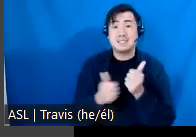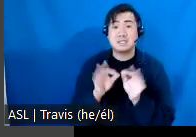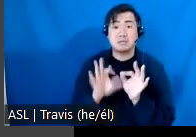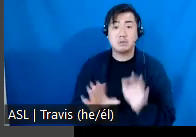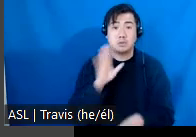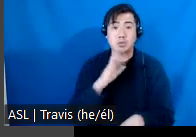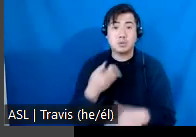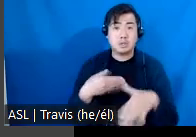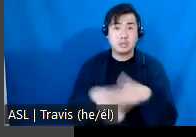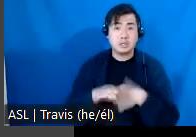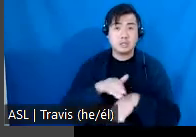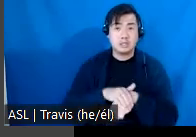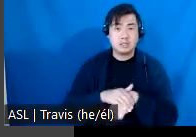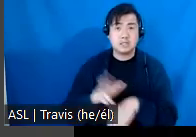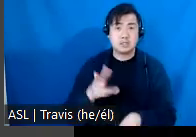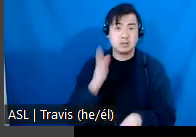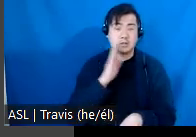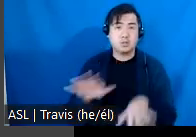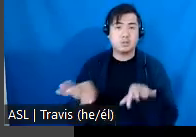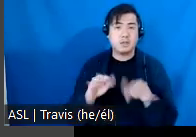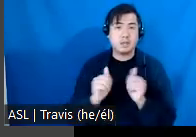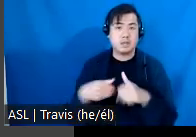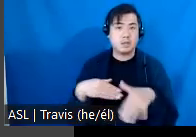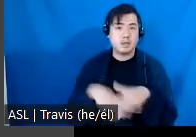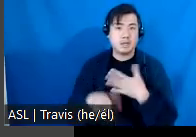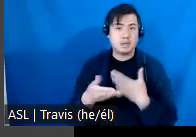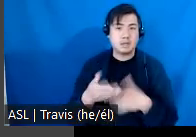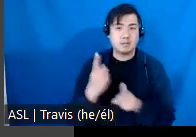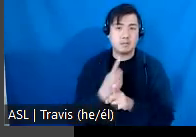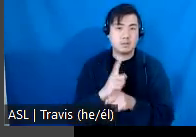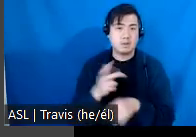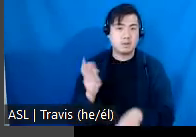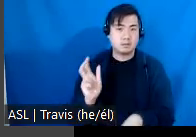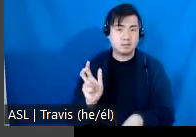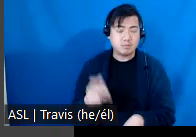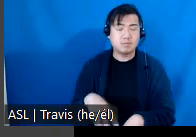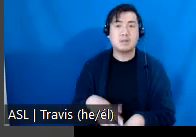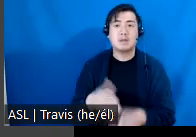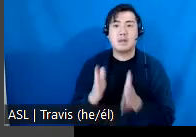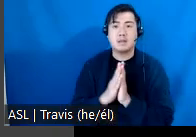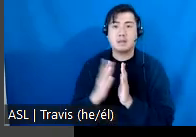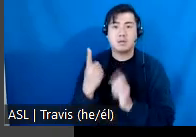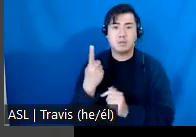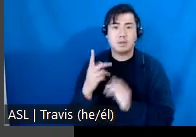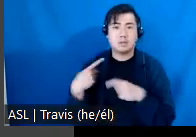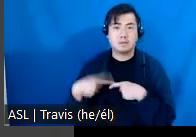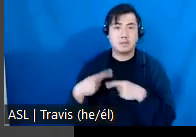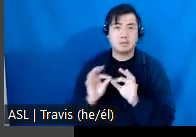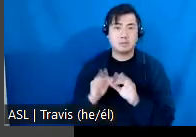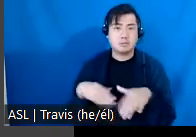that, I'm going to ask someone from the Spanish interpretation room to come in and let folks know how to find you, please.